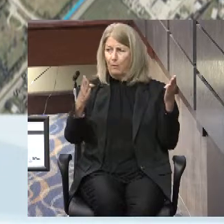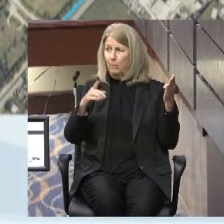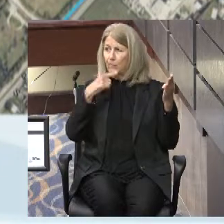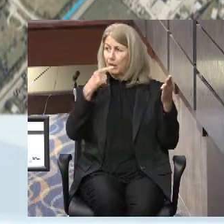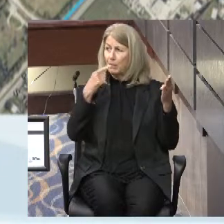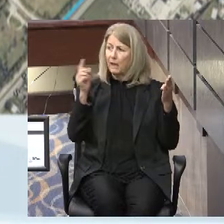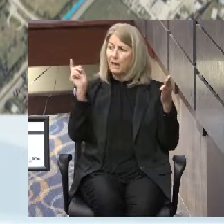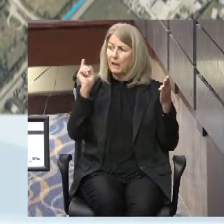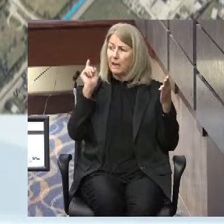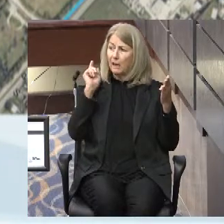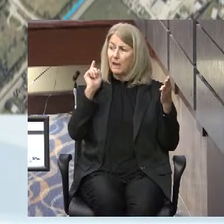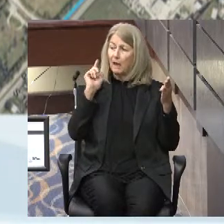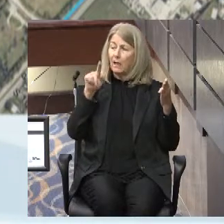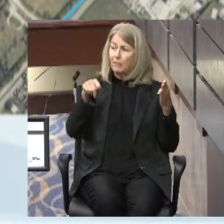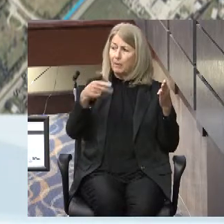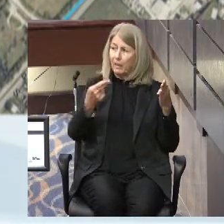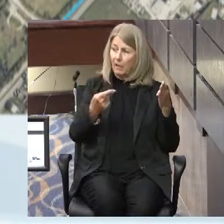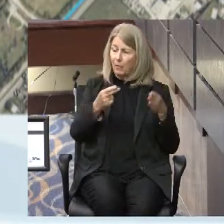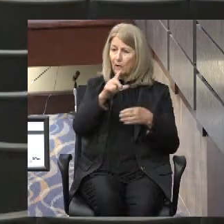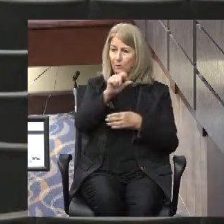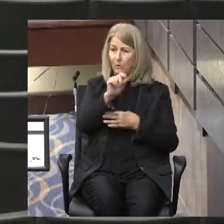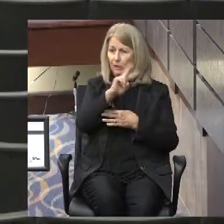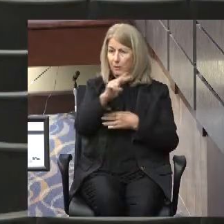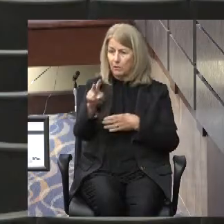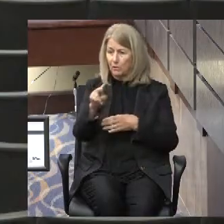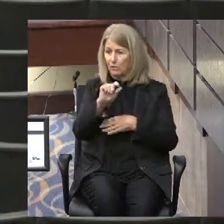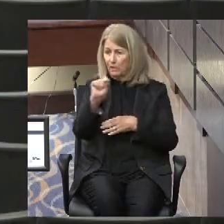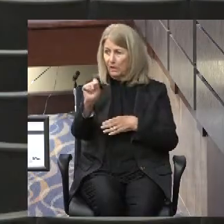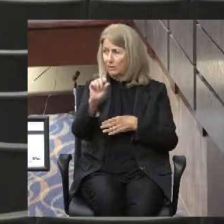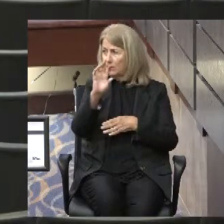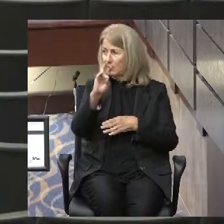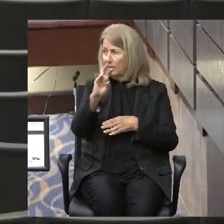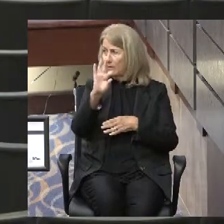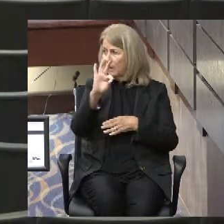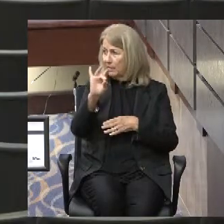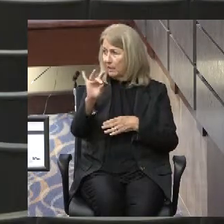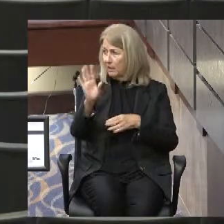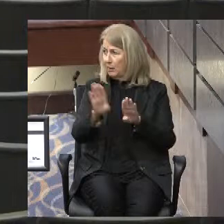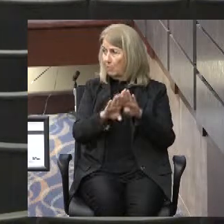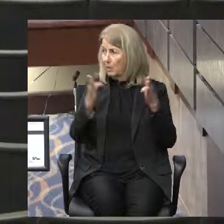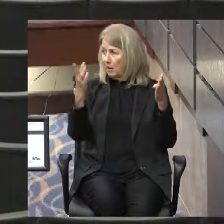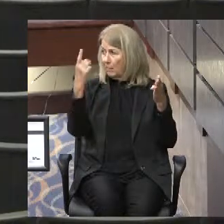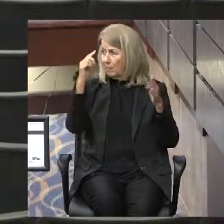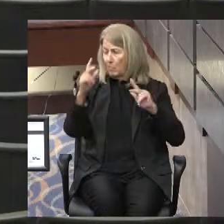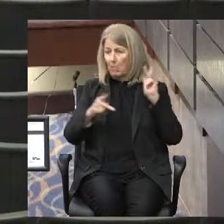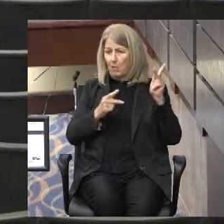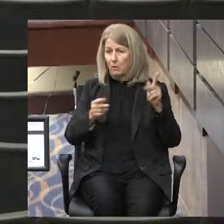anyone here to speak on public hearing 2022-798?